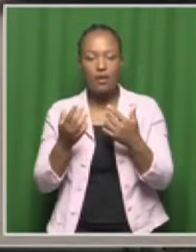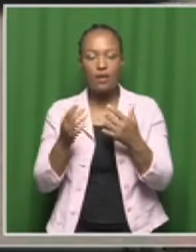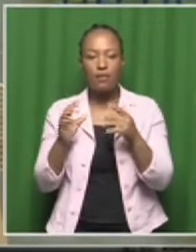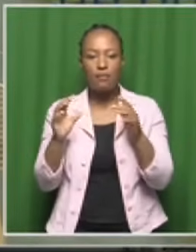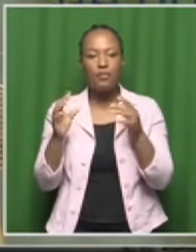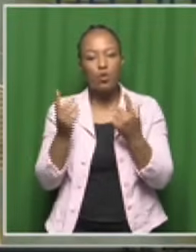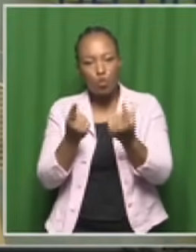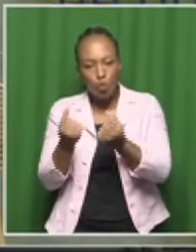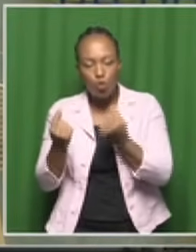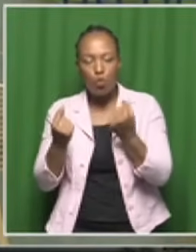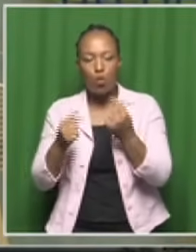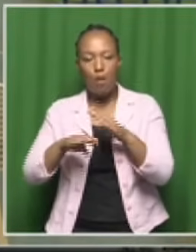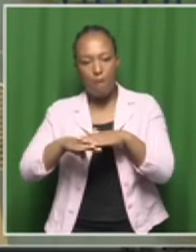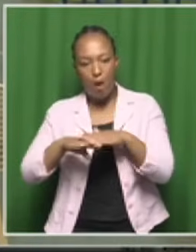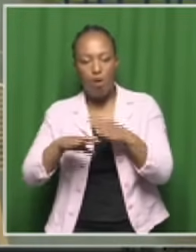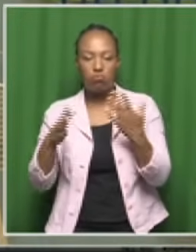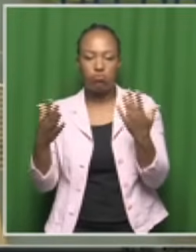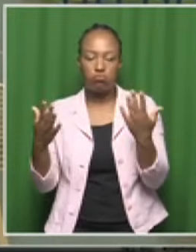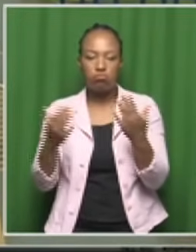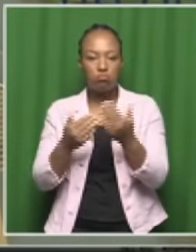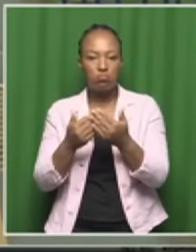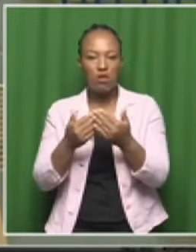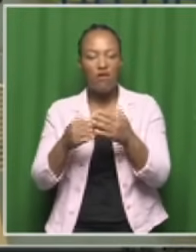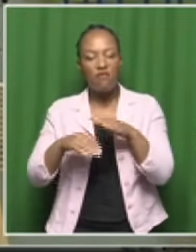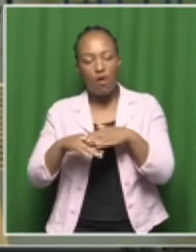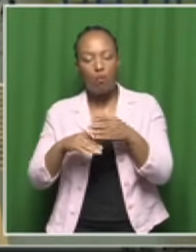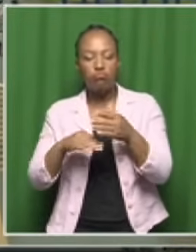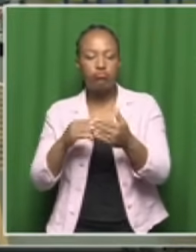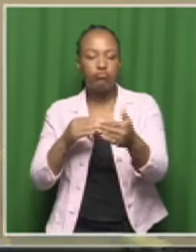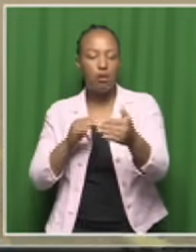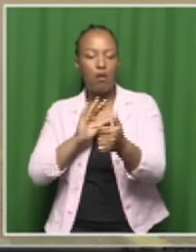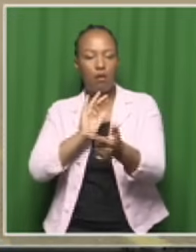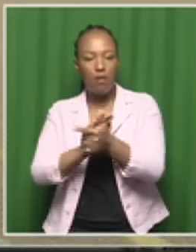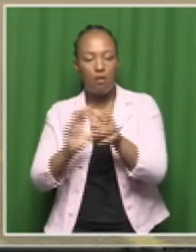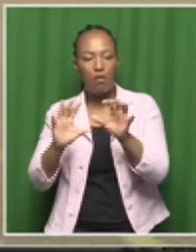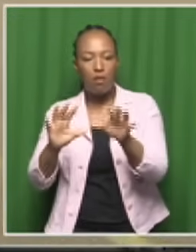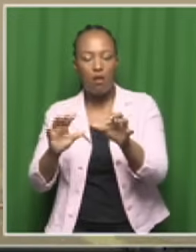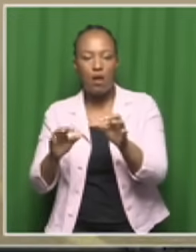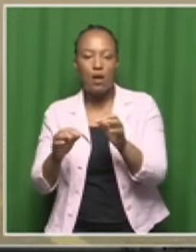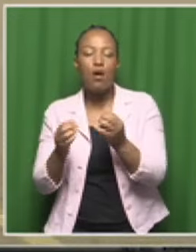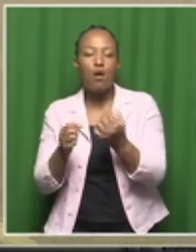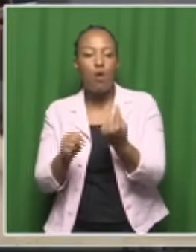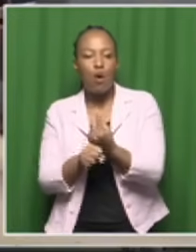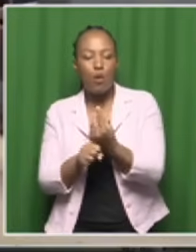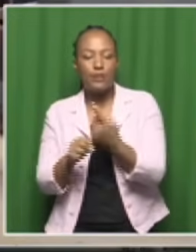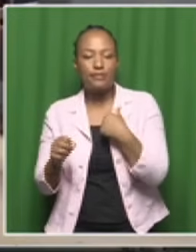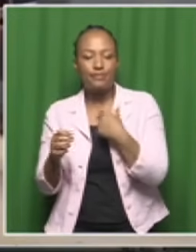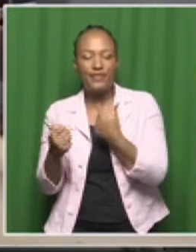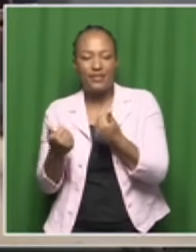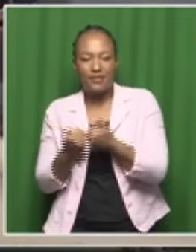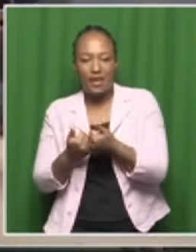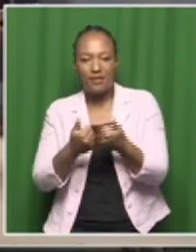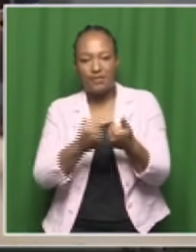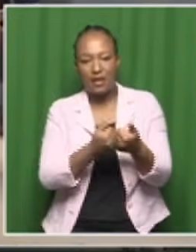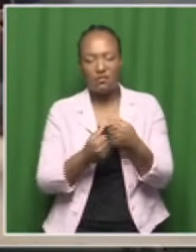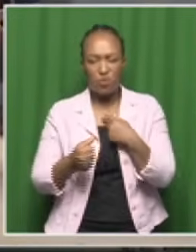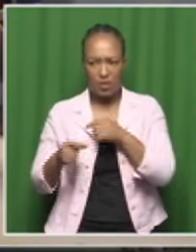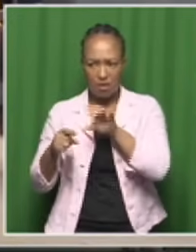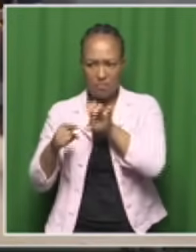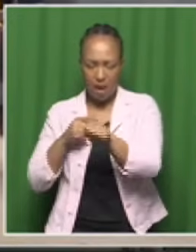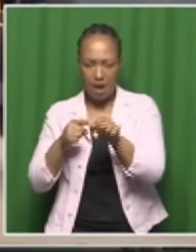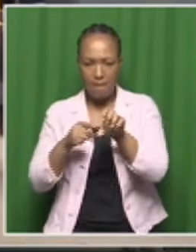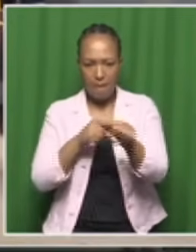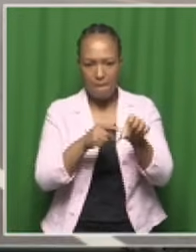enforcement on the road. There's always more that could be done. There's always loopholes that we see as the Automobile Association, and in